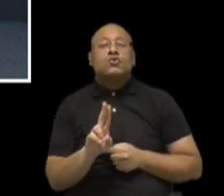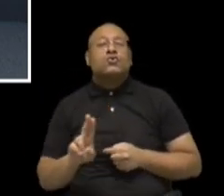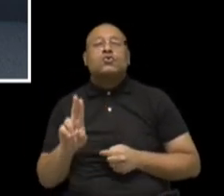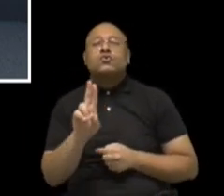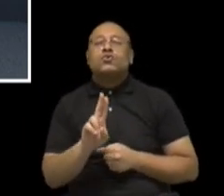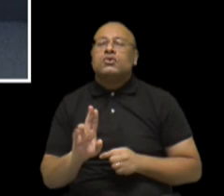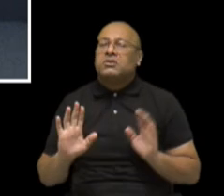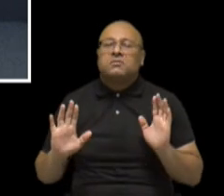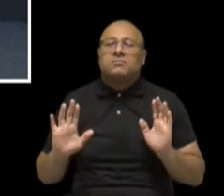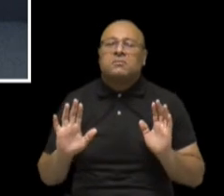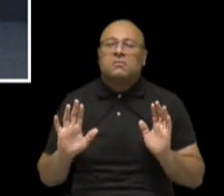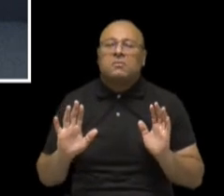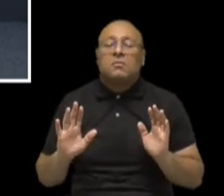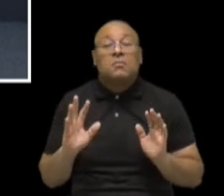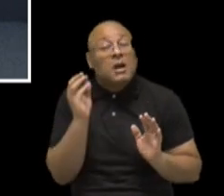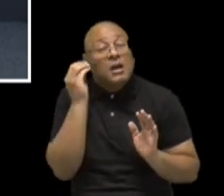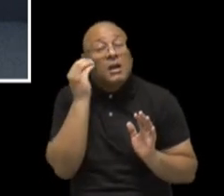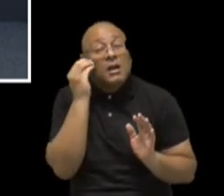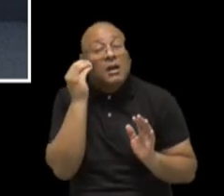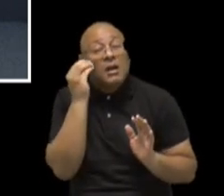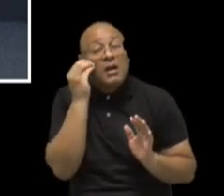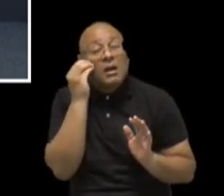trends, but rather